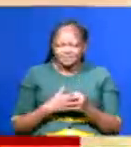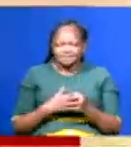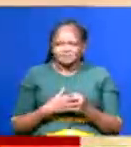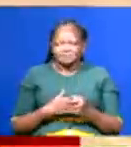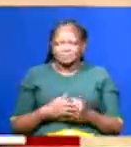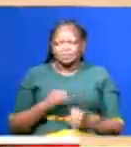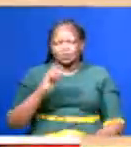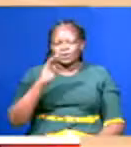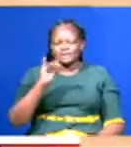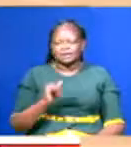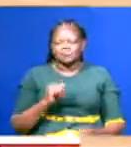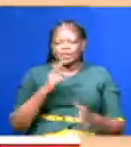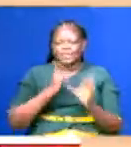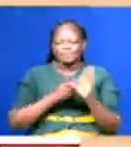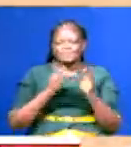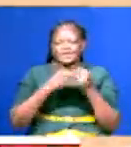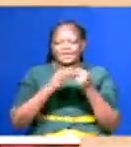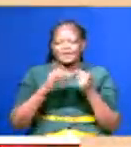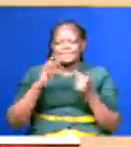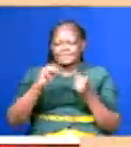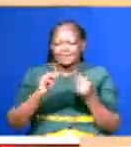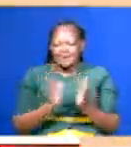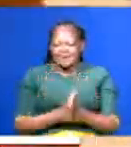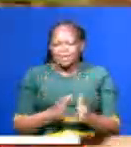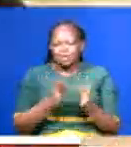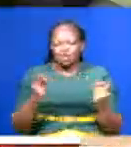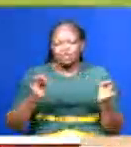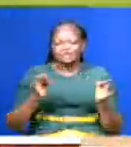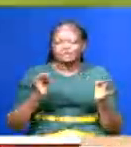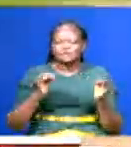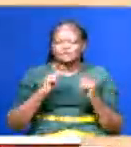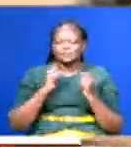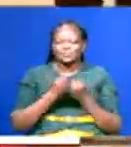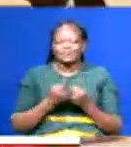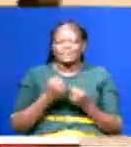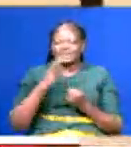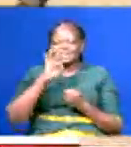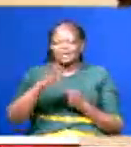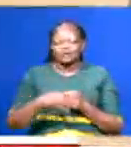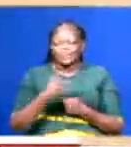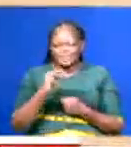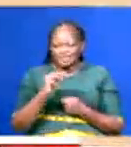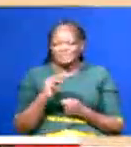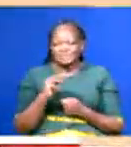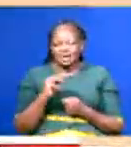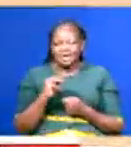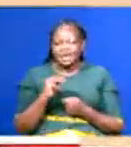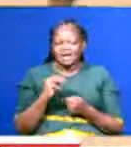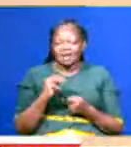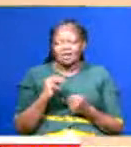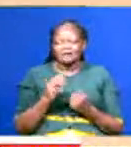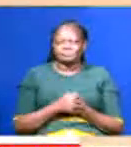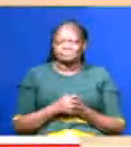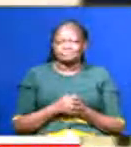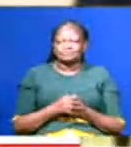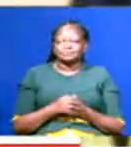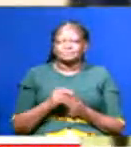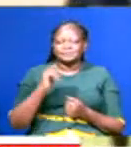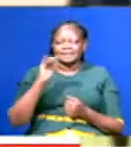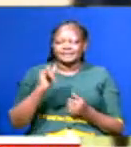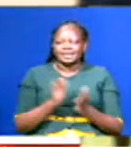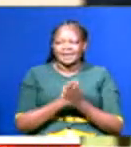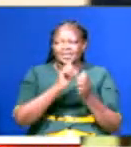take part in the 800 meters, where the long distance team will comprise 3,000 meter world under 20 bronze medalist Nancy Cherop, among